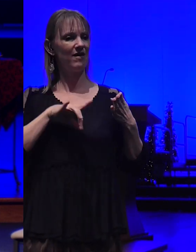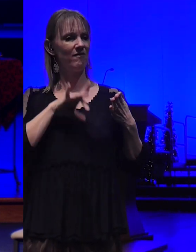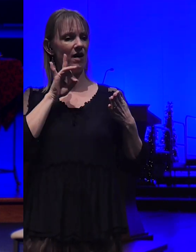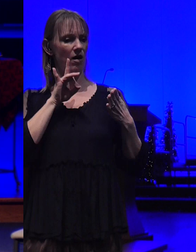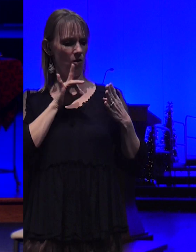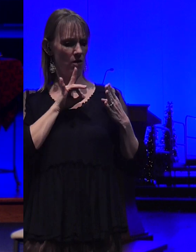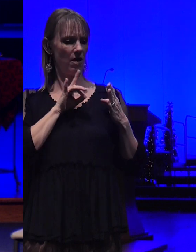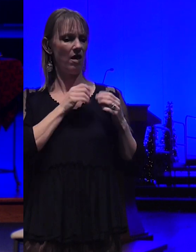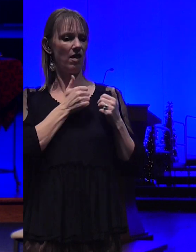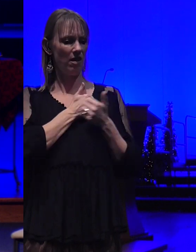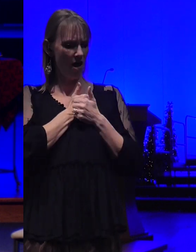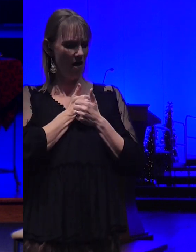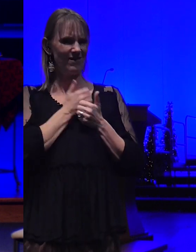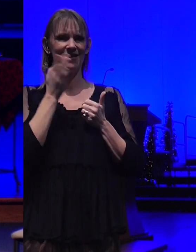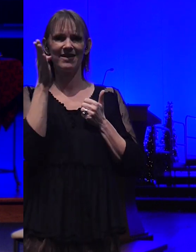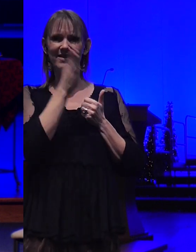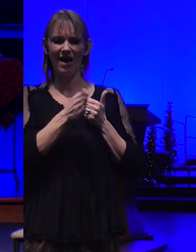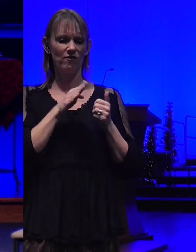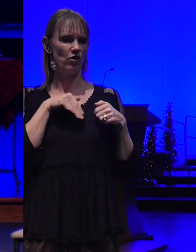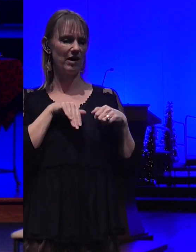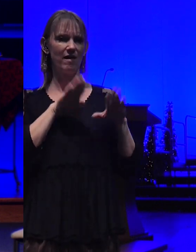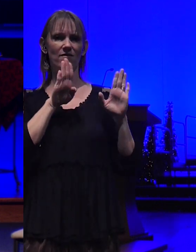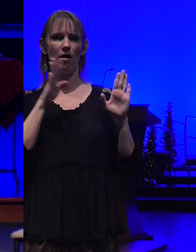has not given up on any one of us.